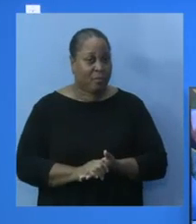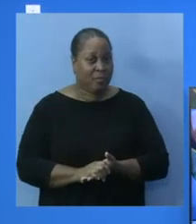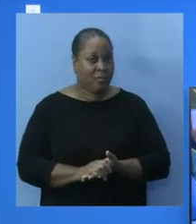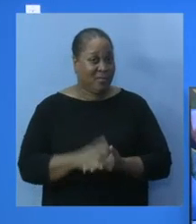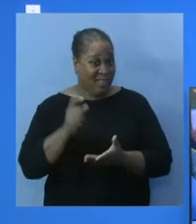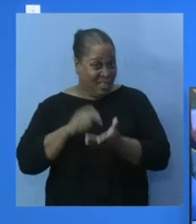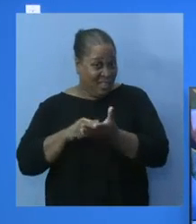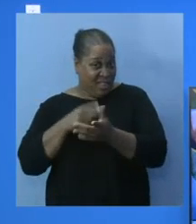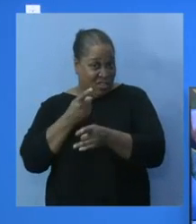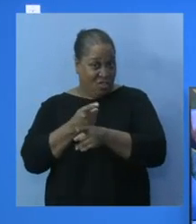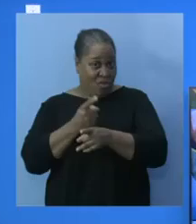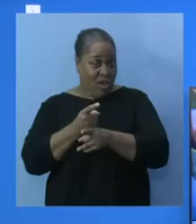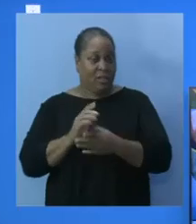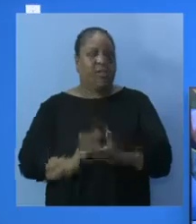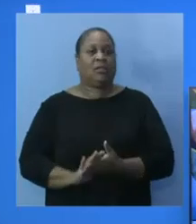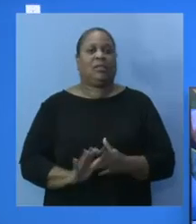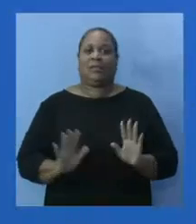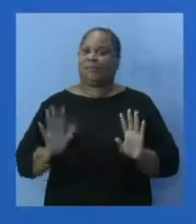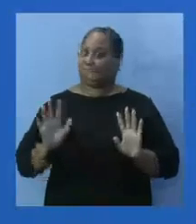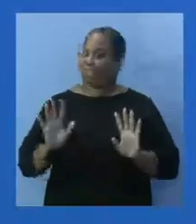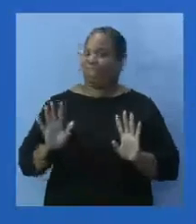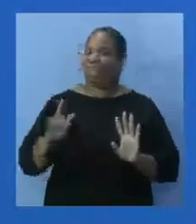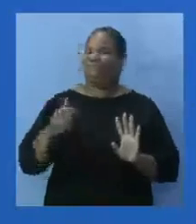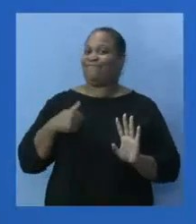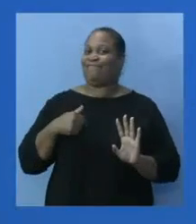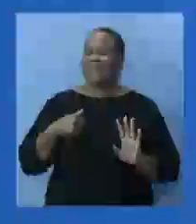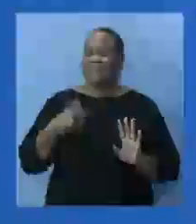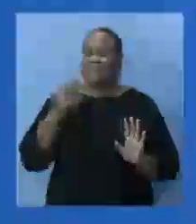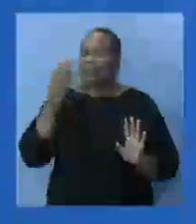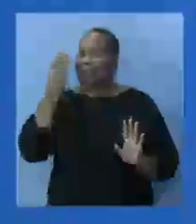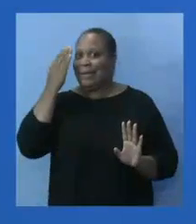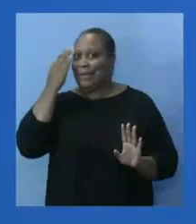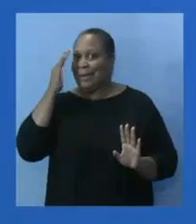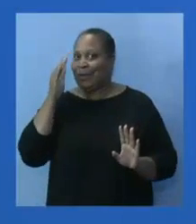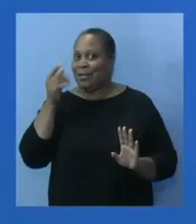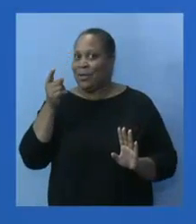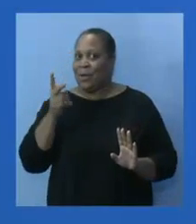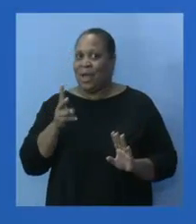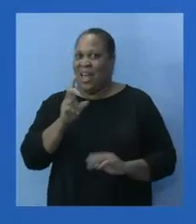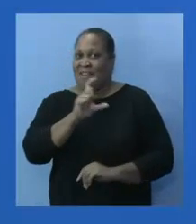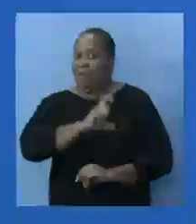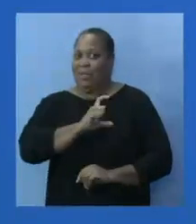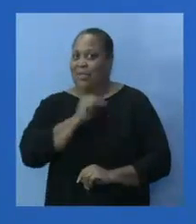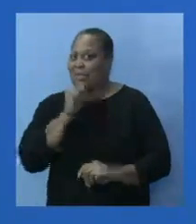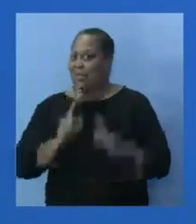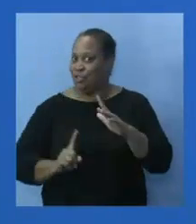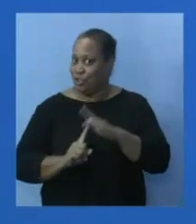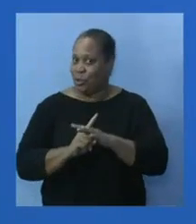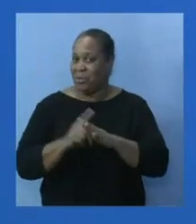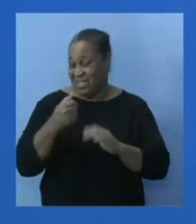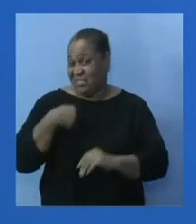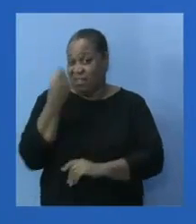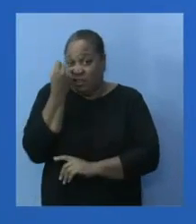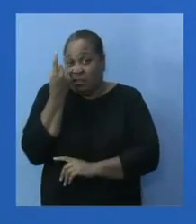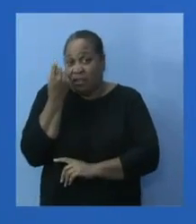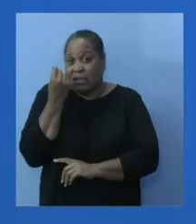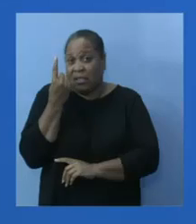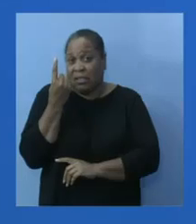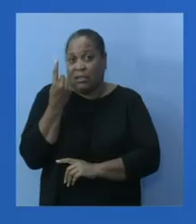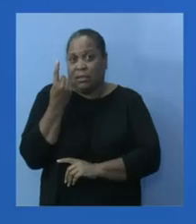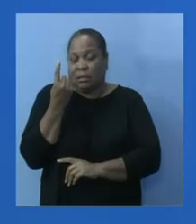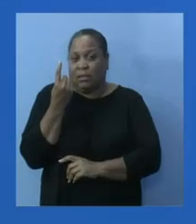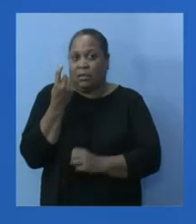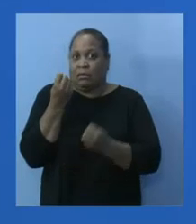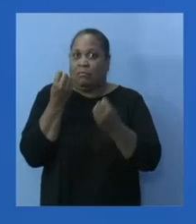correct? Or Sure, any I won't truth say in it? anything. Let me start. I don't know about half of the police officers not showing up. As I understand, there's